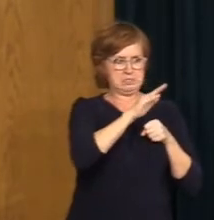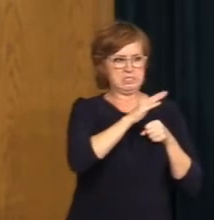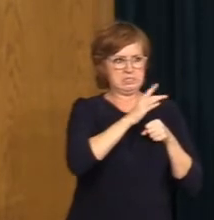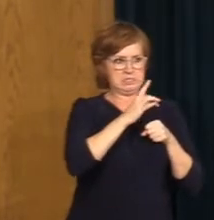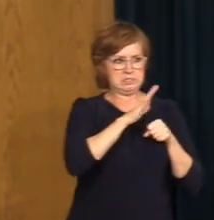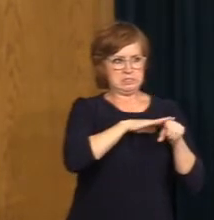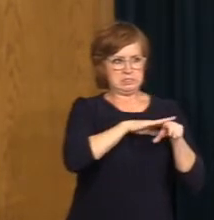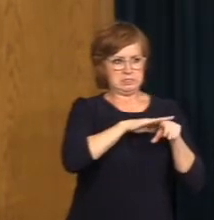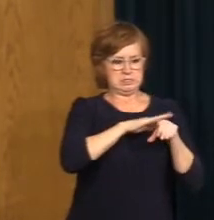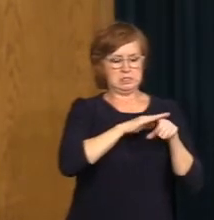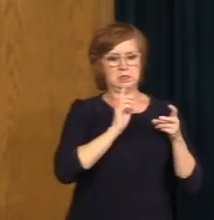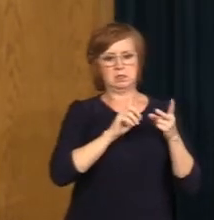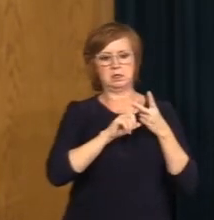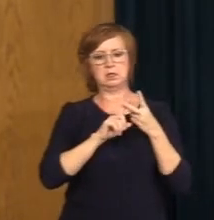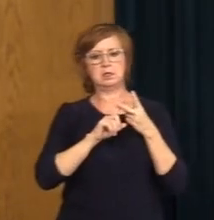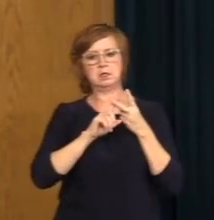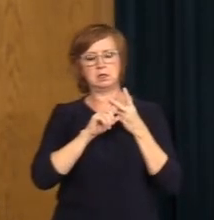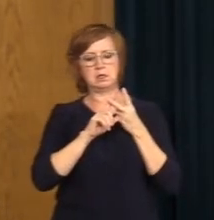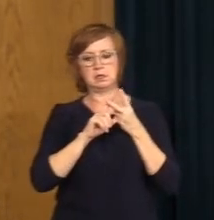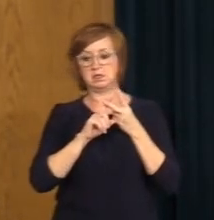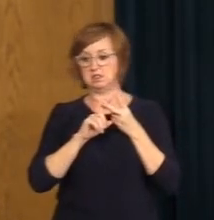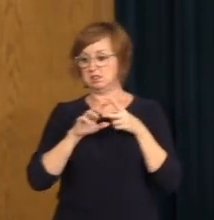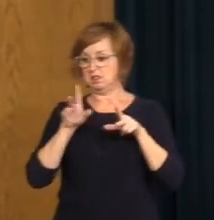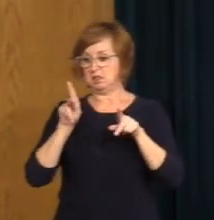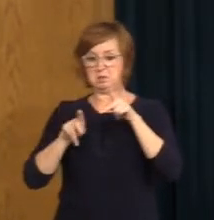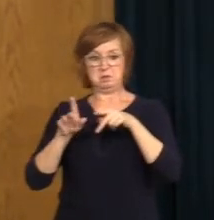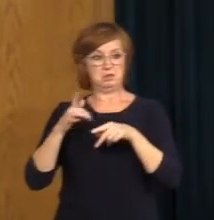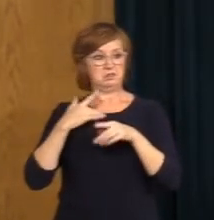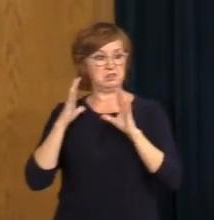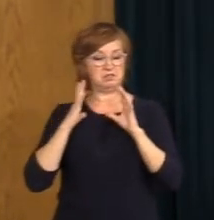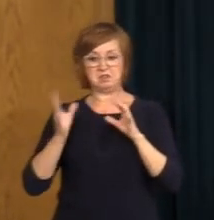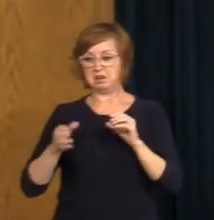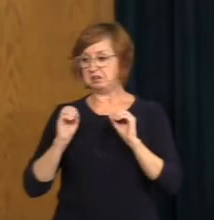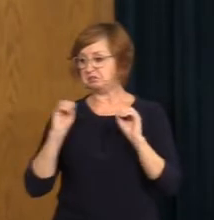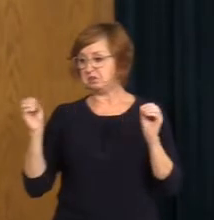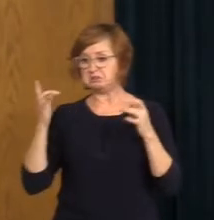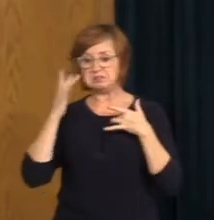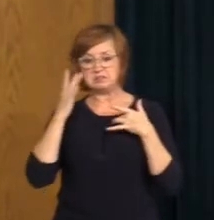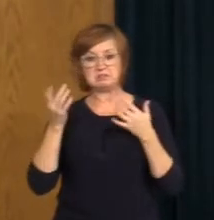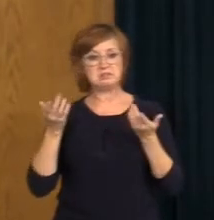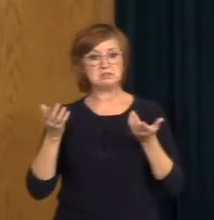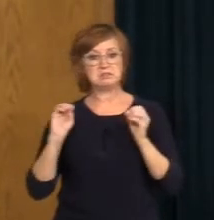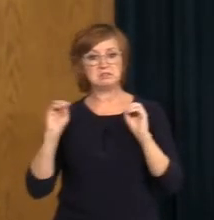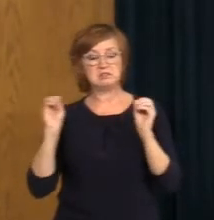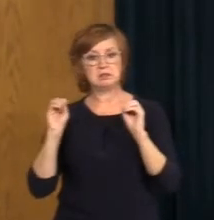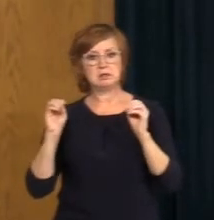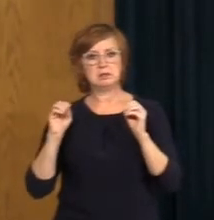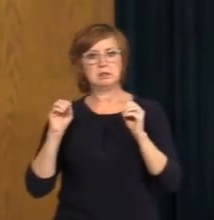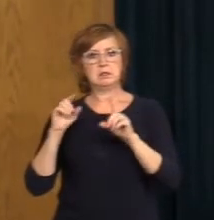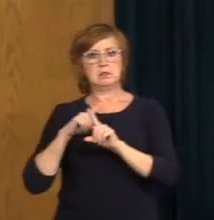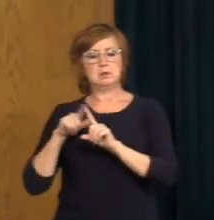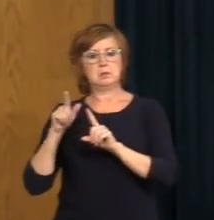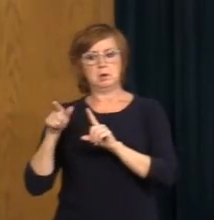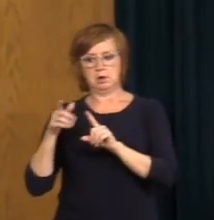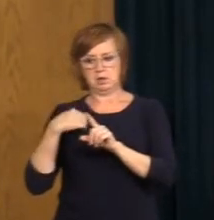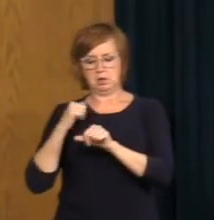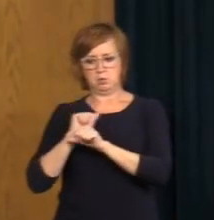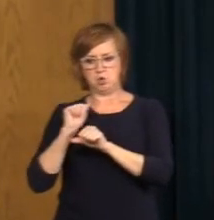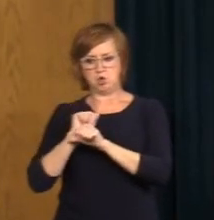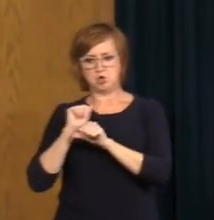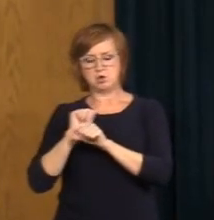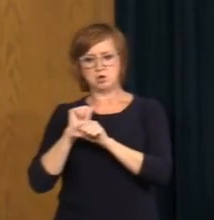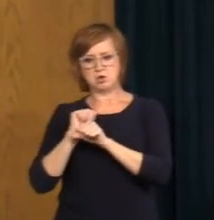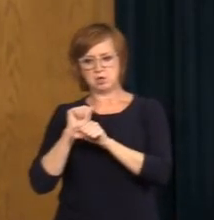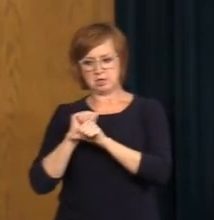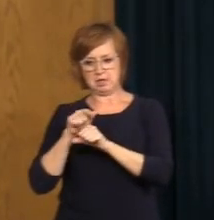example, everyone who may have gone to a certain business or may work in a certain setting like a workplace may be